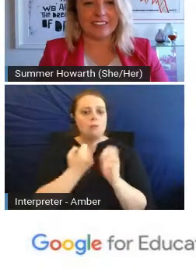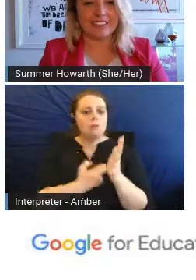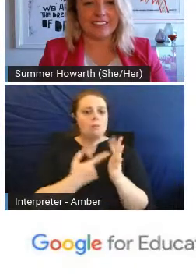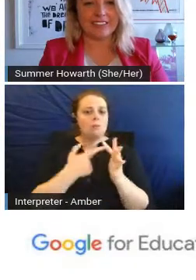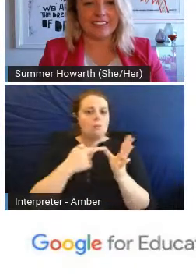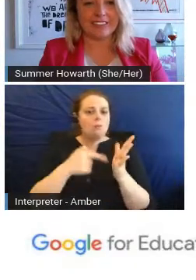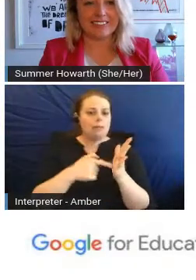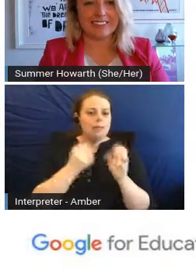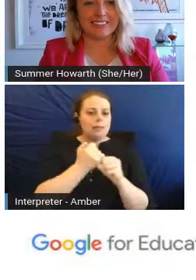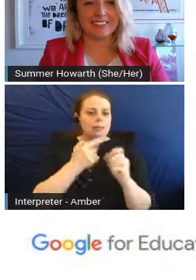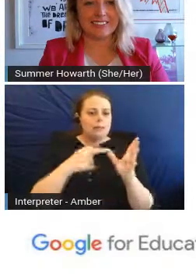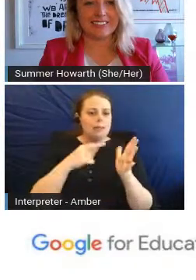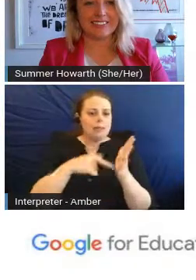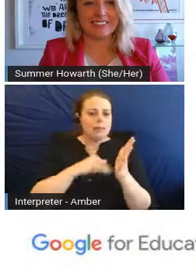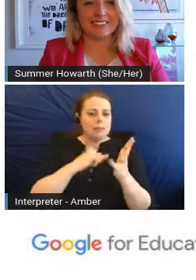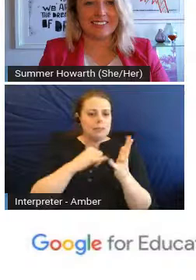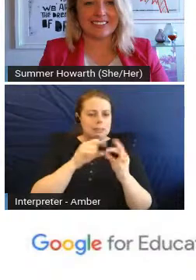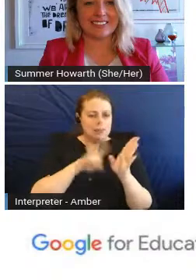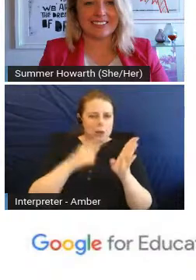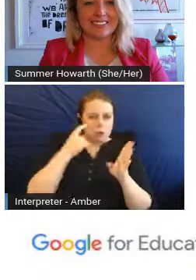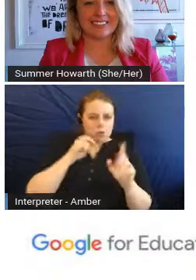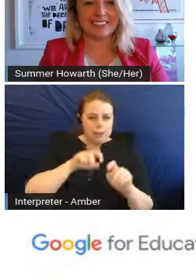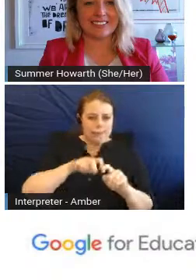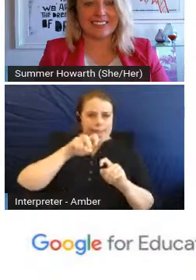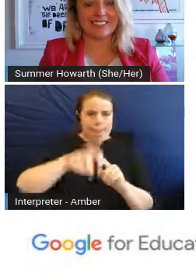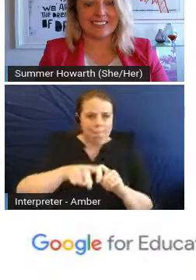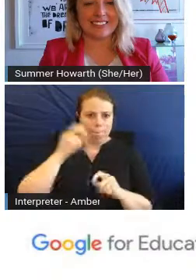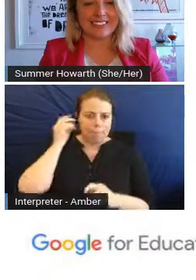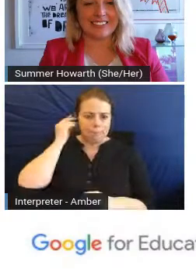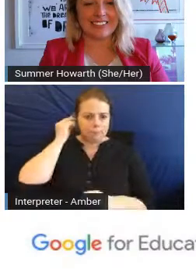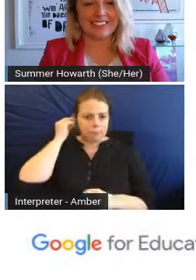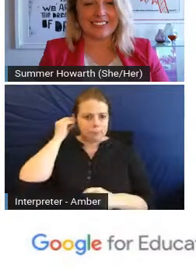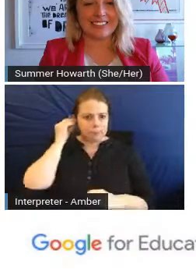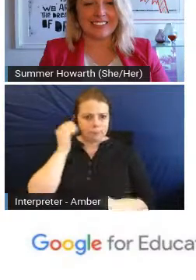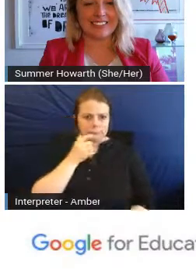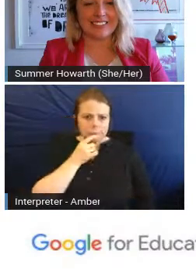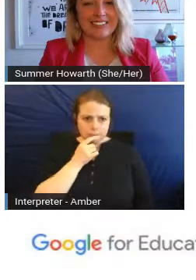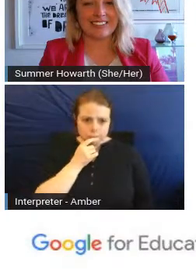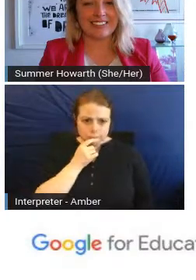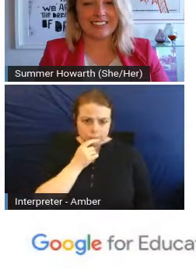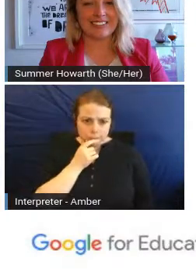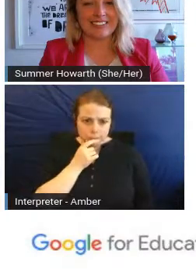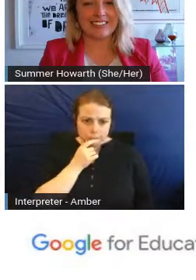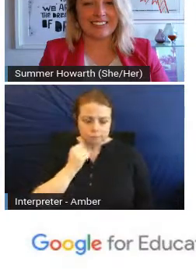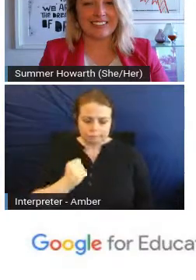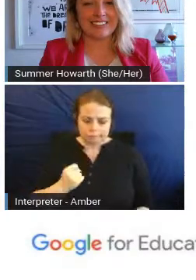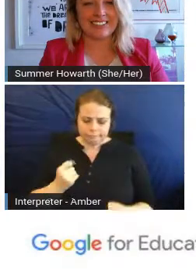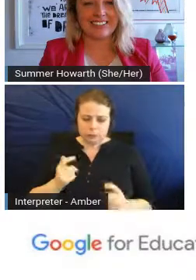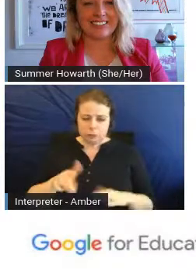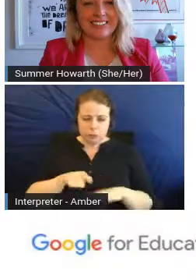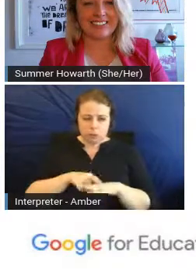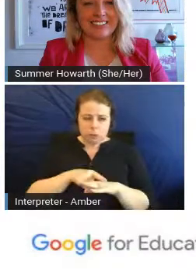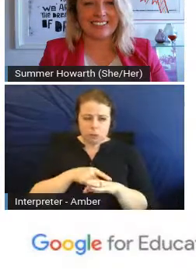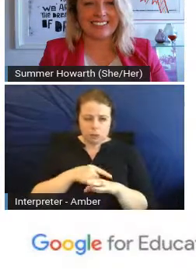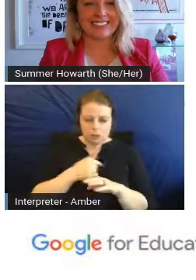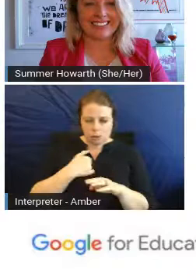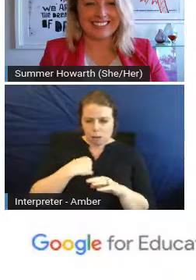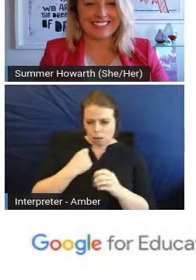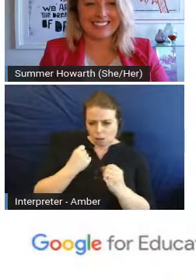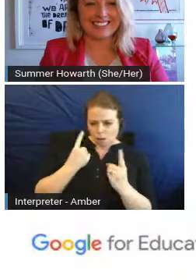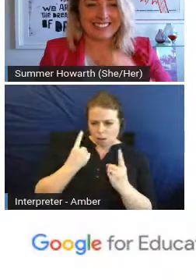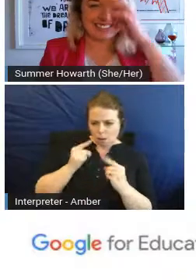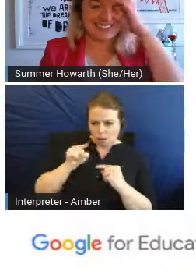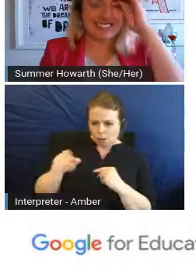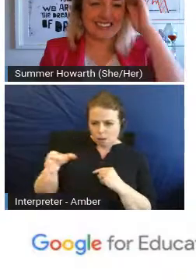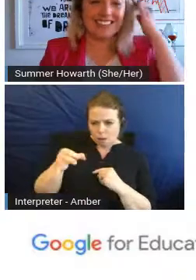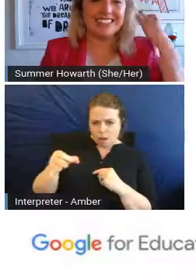it. Until gradually, I became aware of the old island here, that flowered once